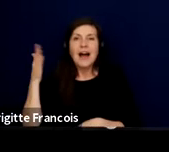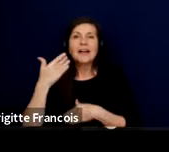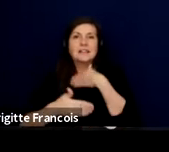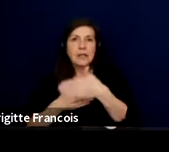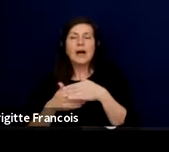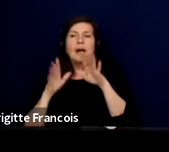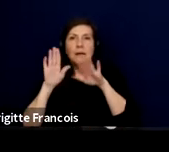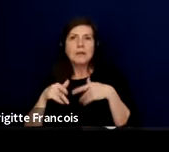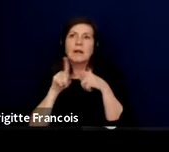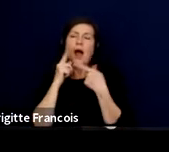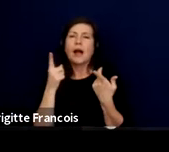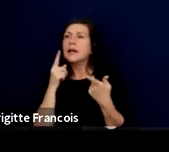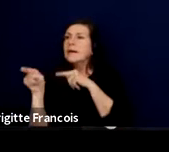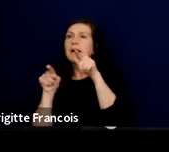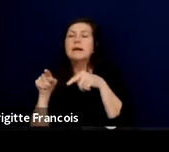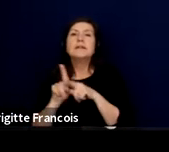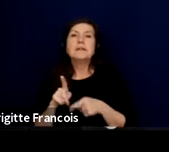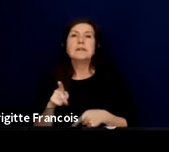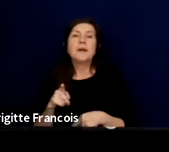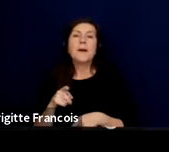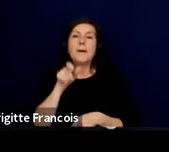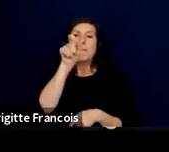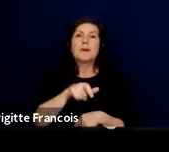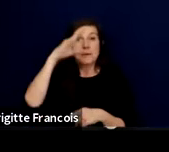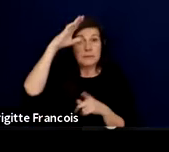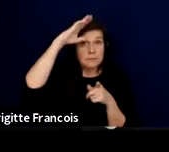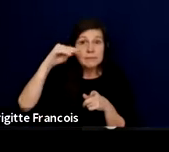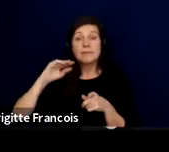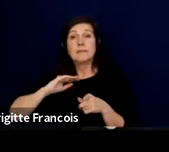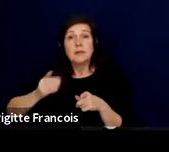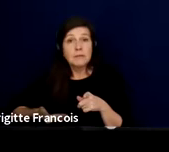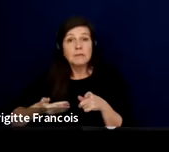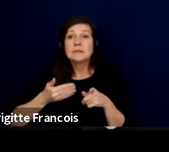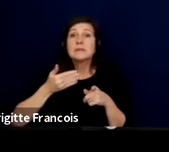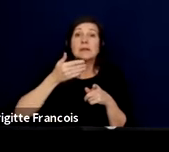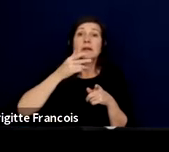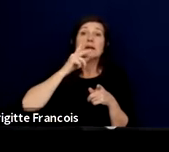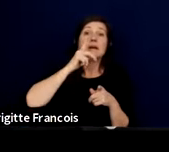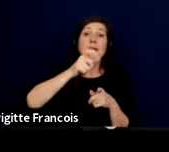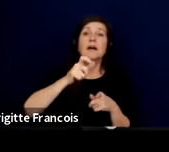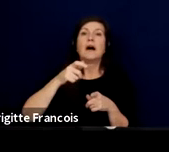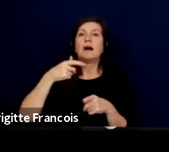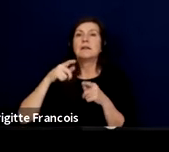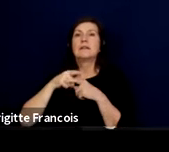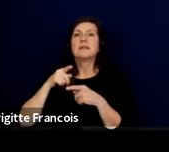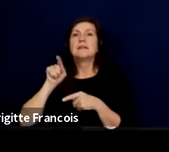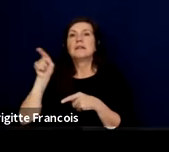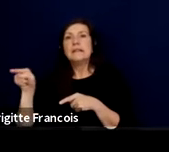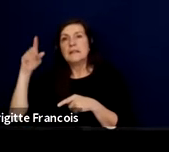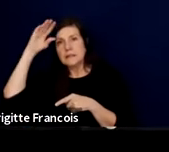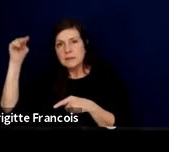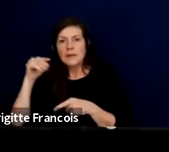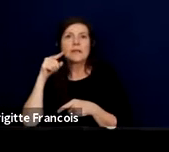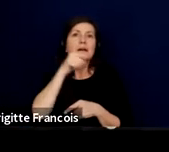do a pronoun round. And this is like a way of like setting the standard from the start that everyone has a say